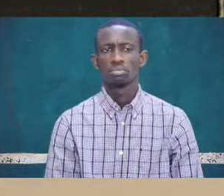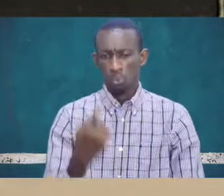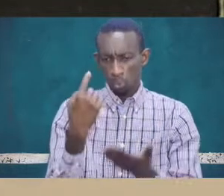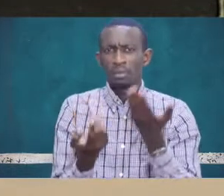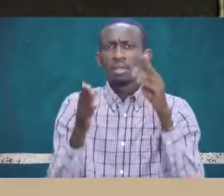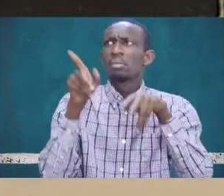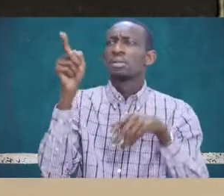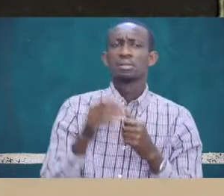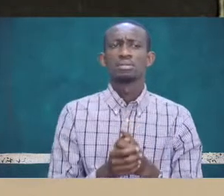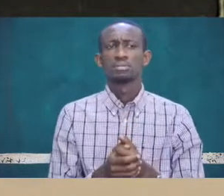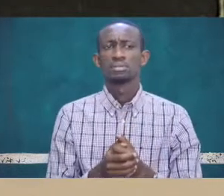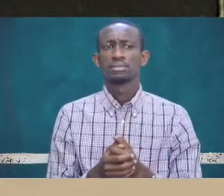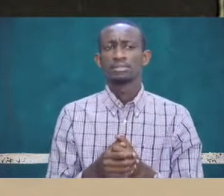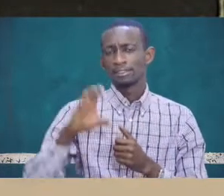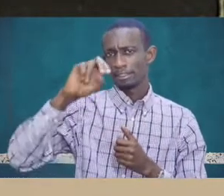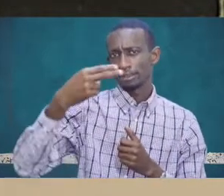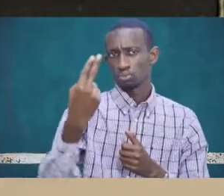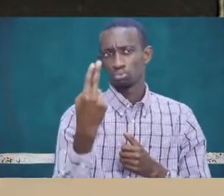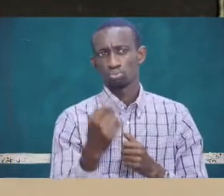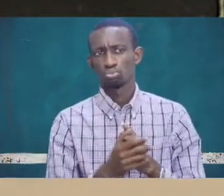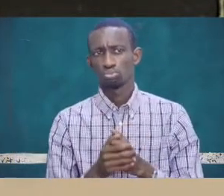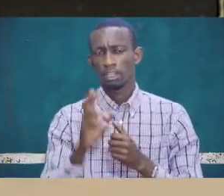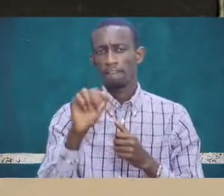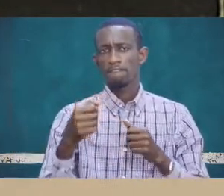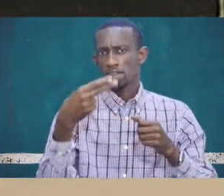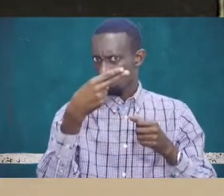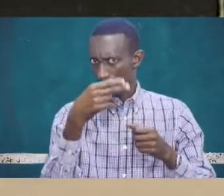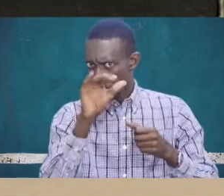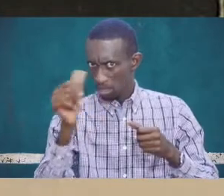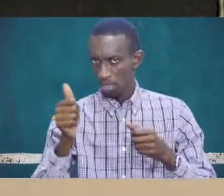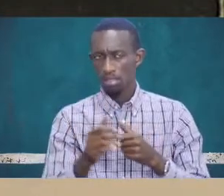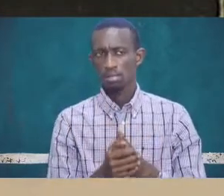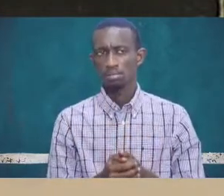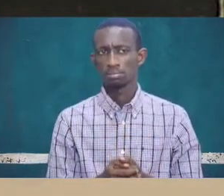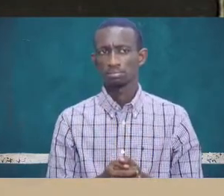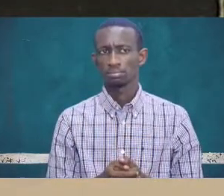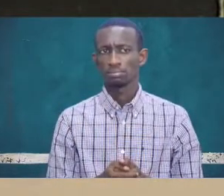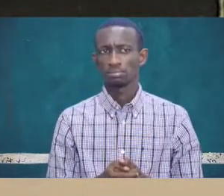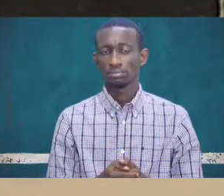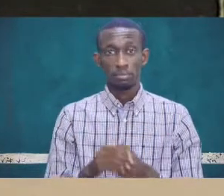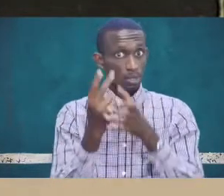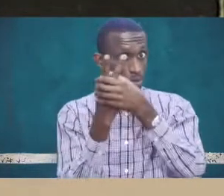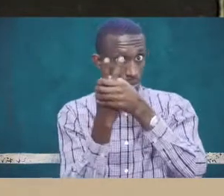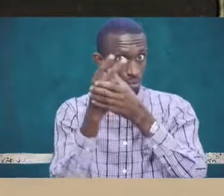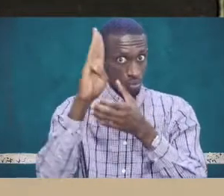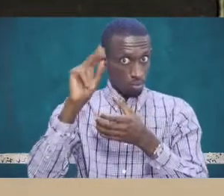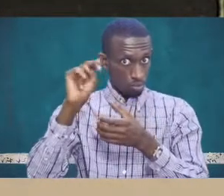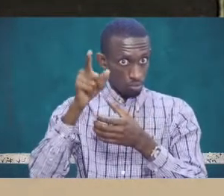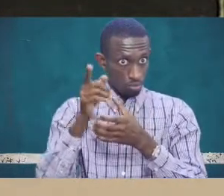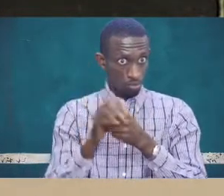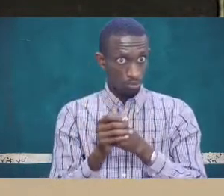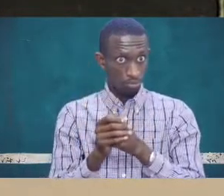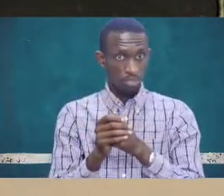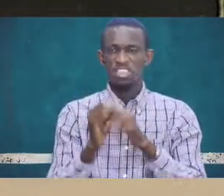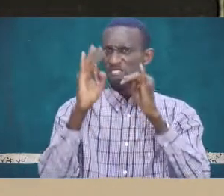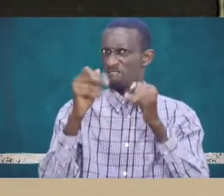here. This is CH2 with another hydrogen. So this bond, when the bond